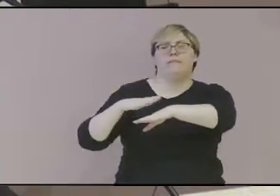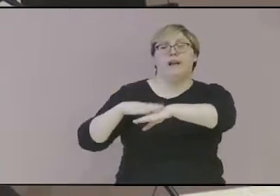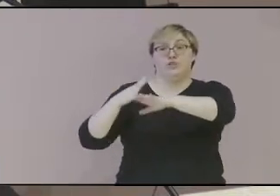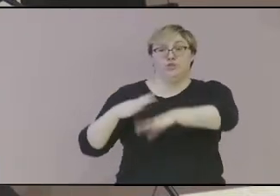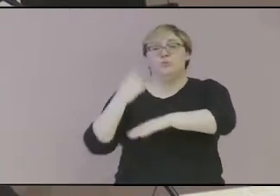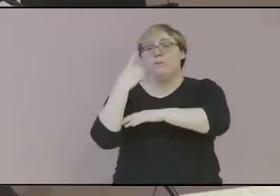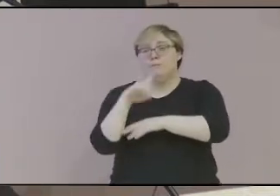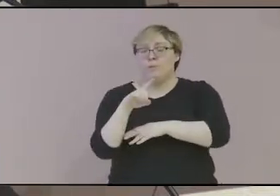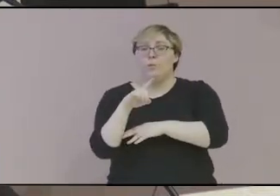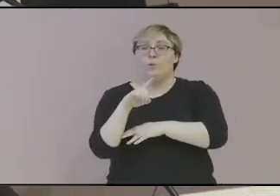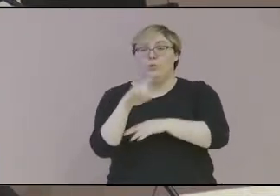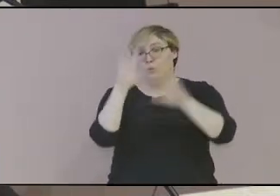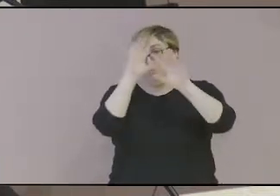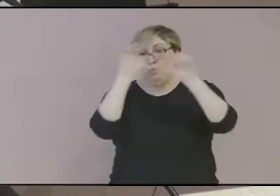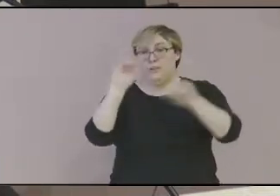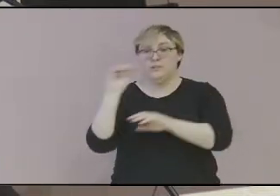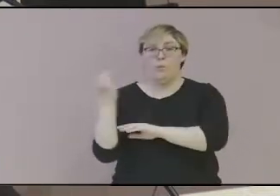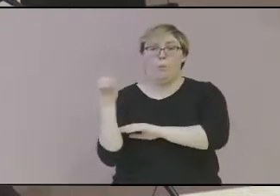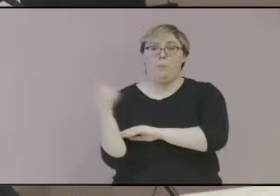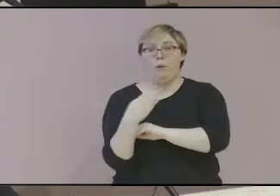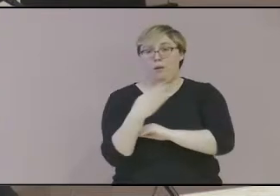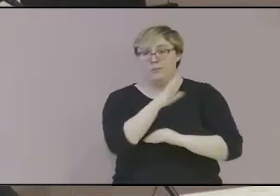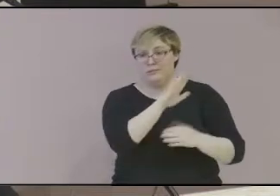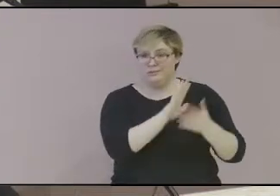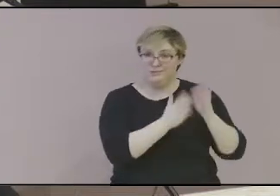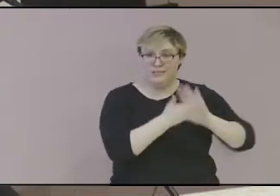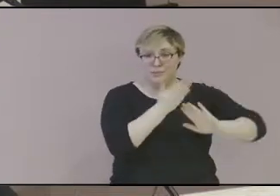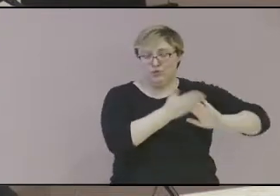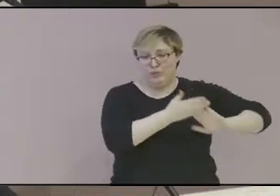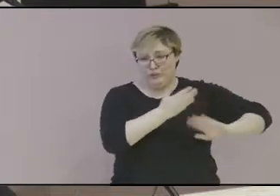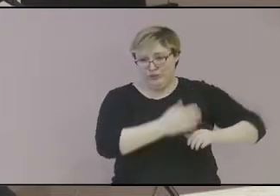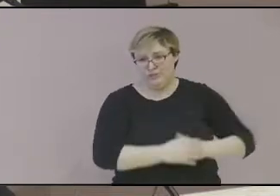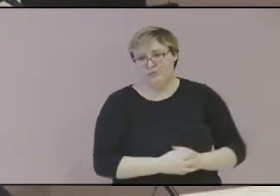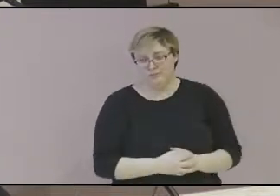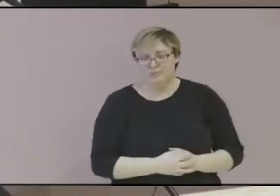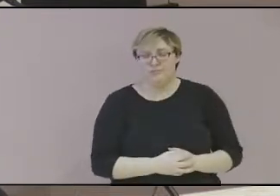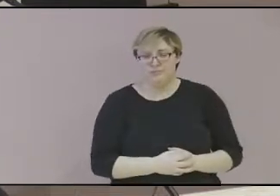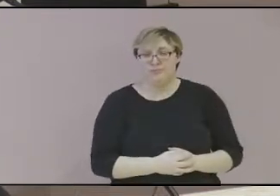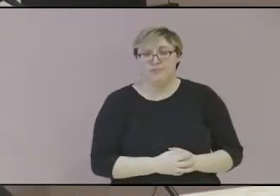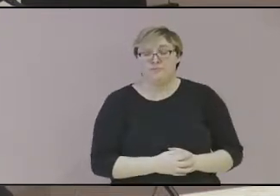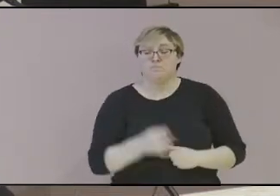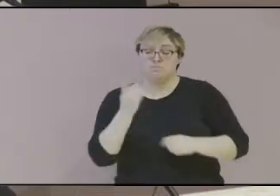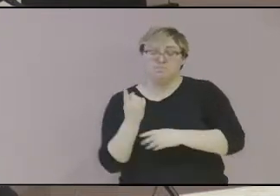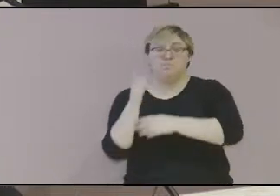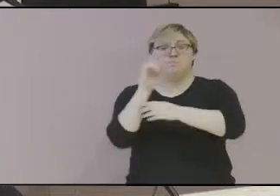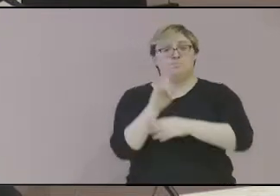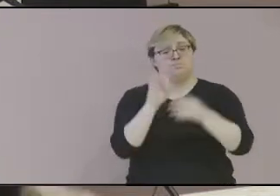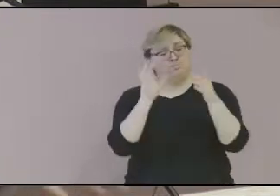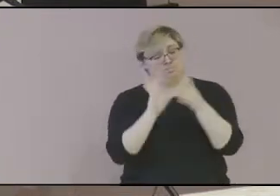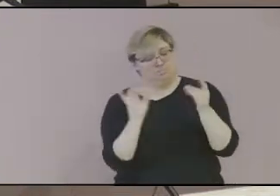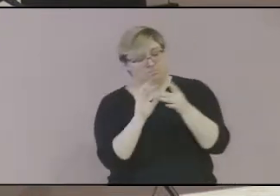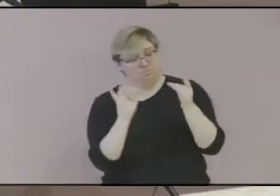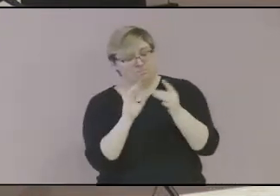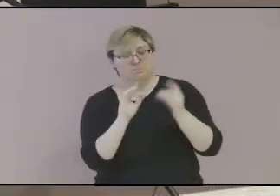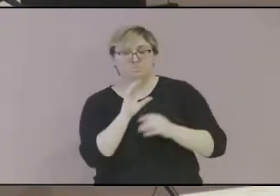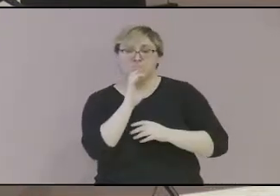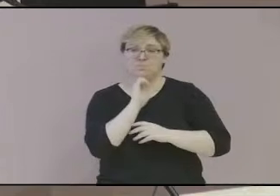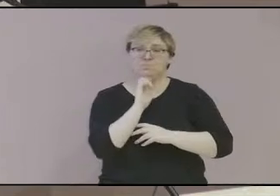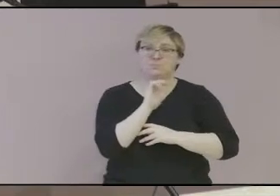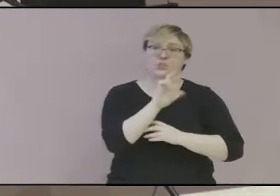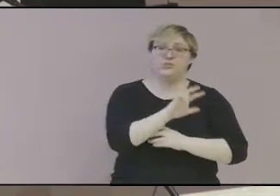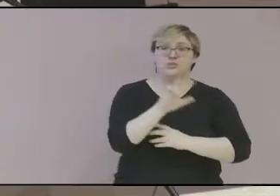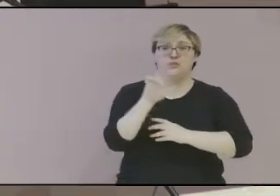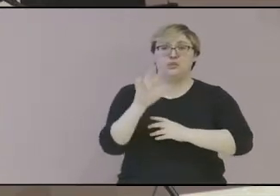Barack Obama's administration. Less than 2 weeks after the press conference, on her 33rd birthday, she died as a result